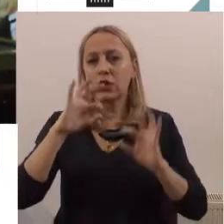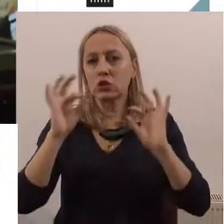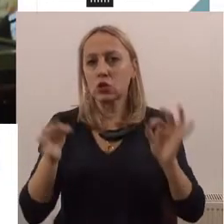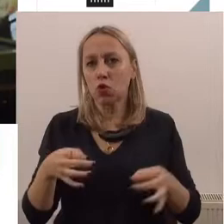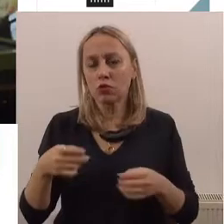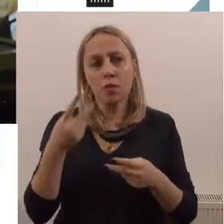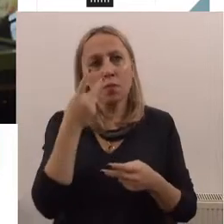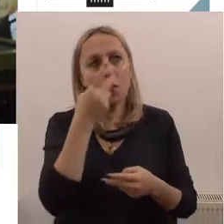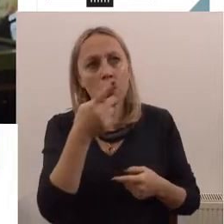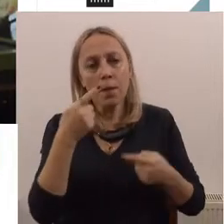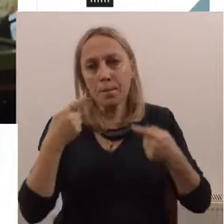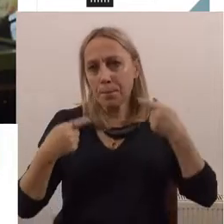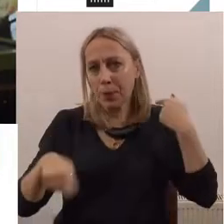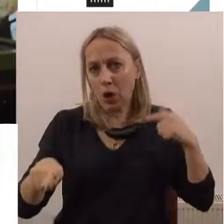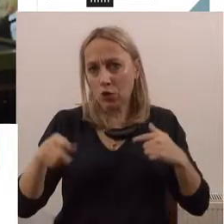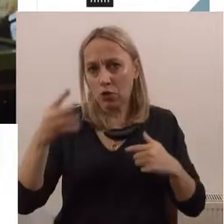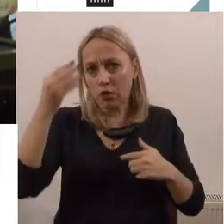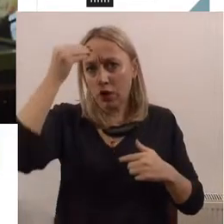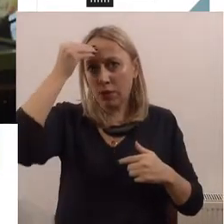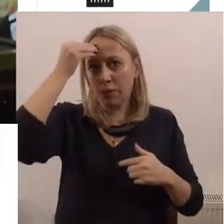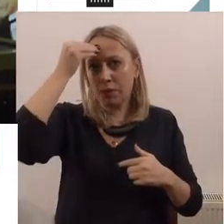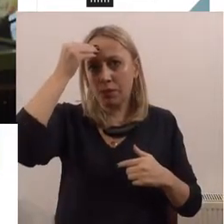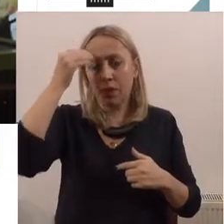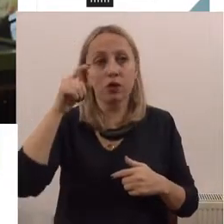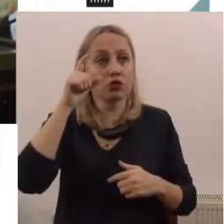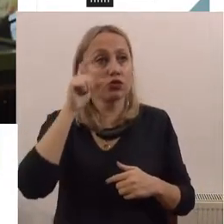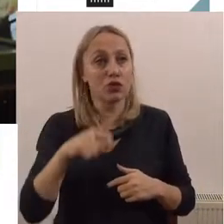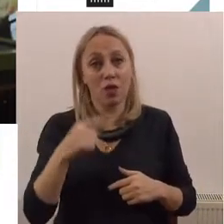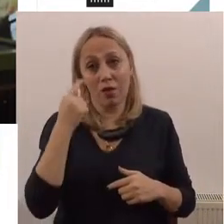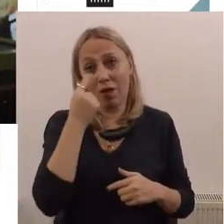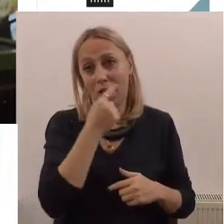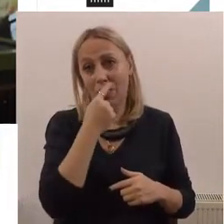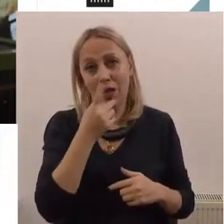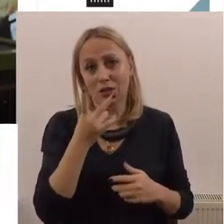with normal eyesight